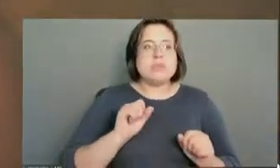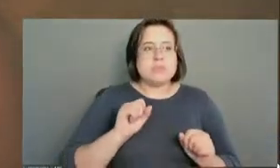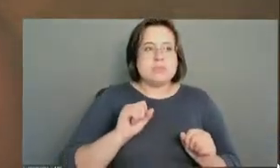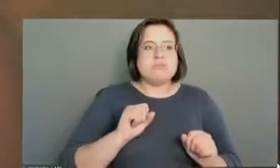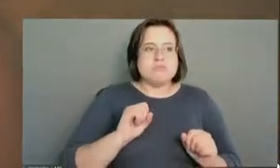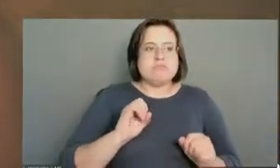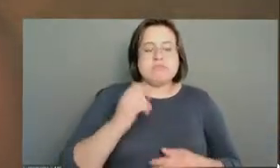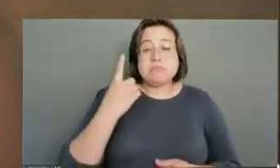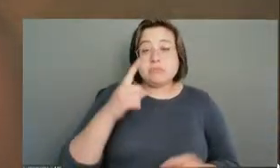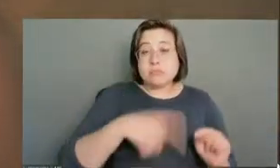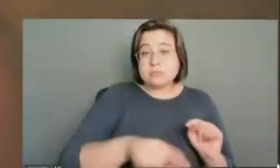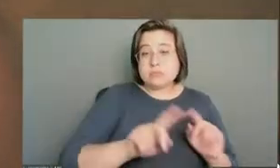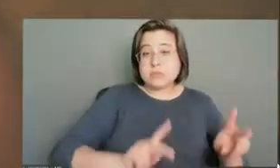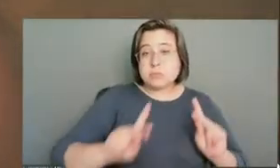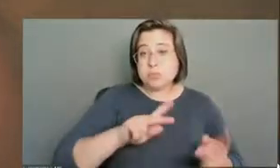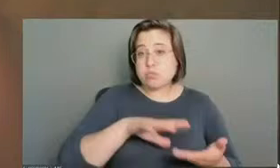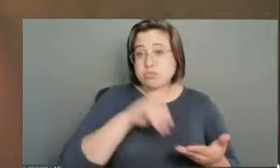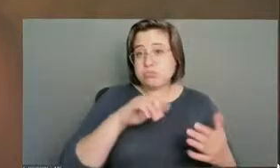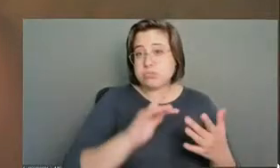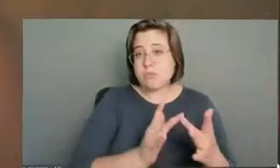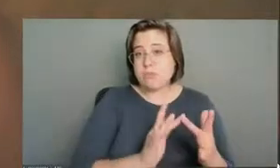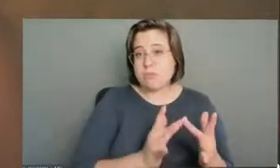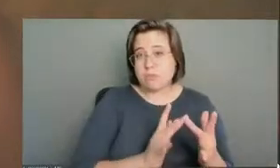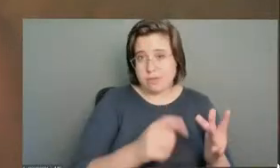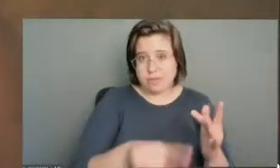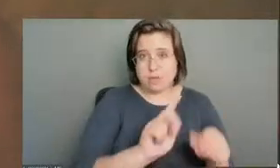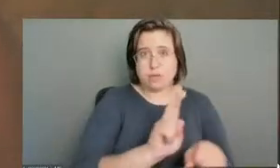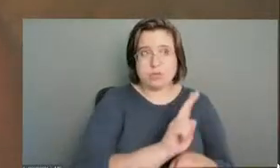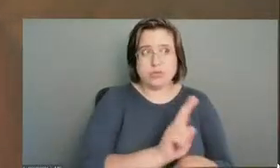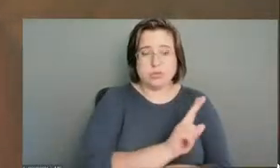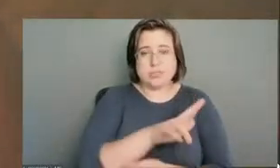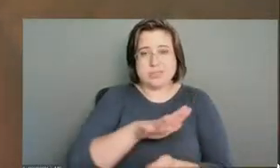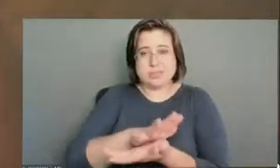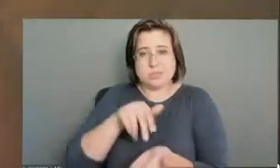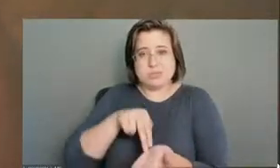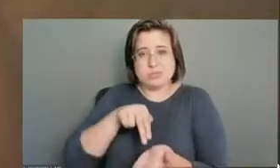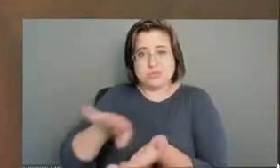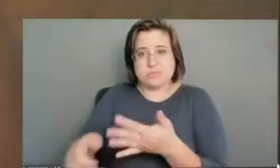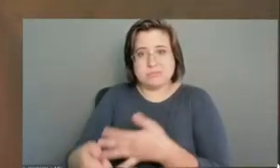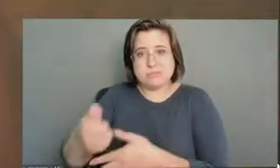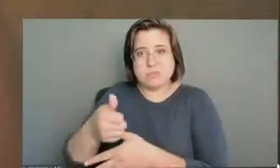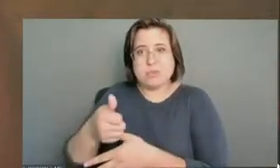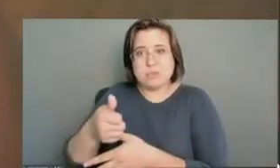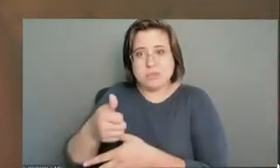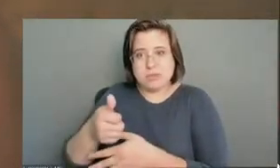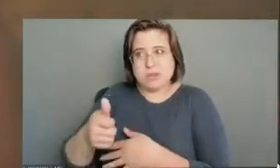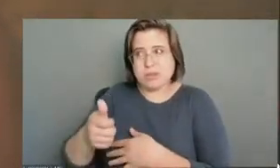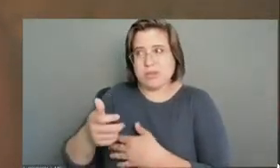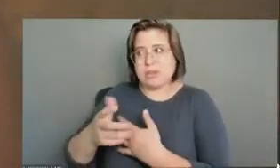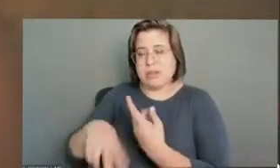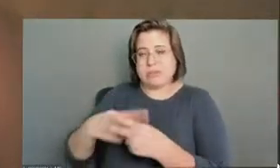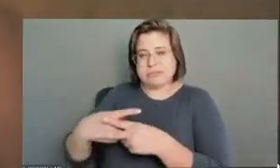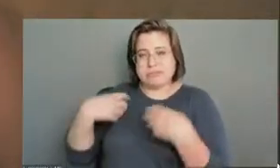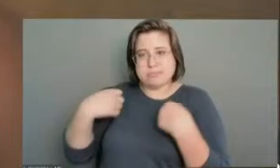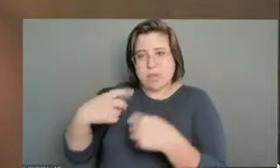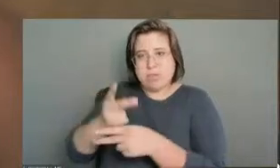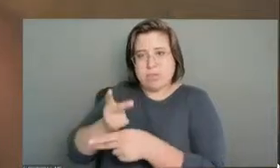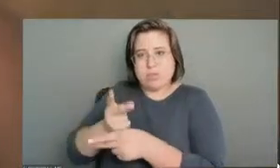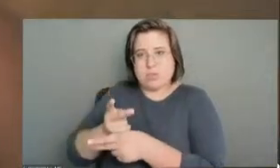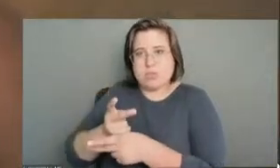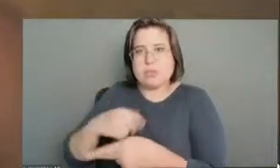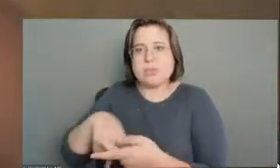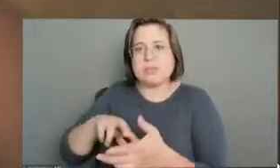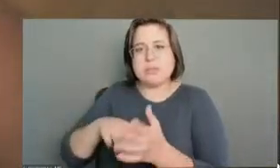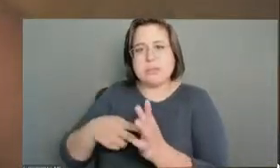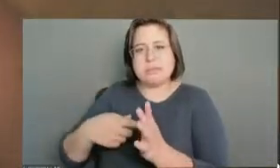are learning online and they are using the school nurse as their primary form of healthcare, we're going to have to